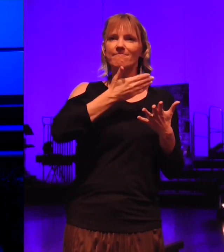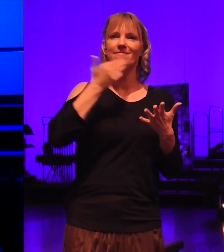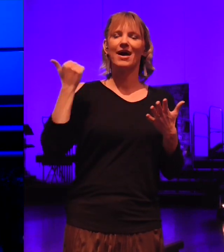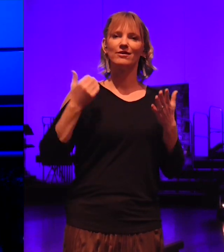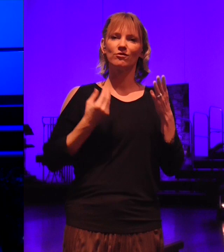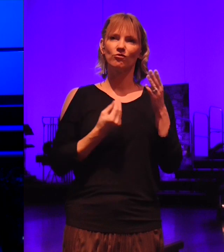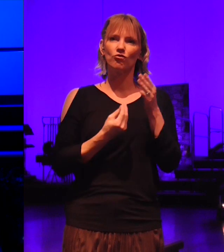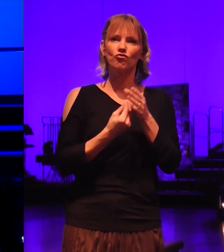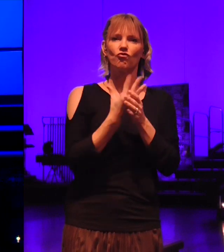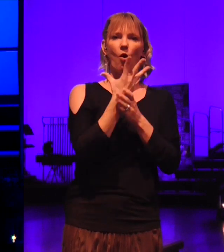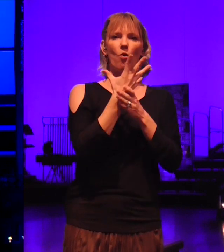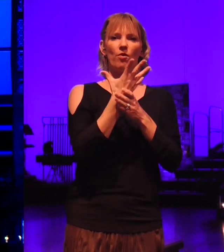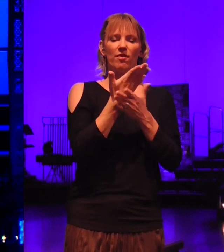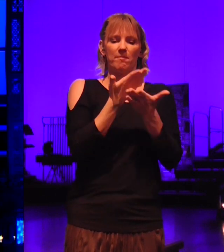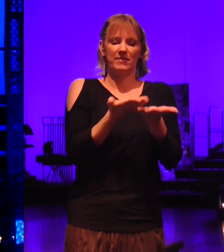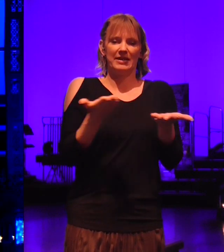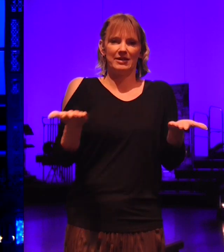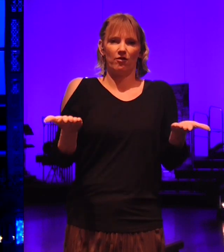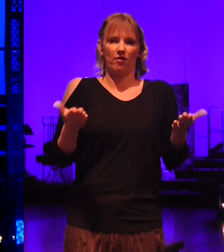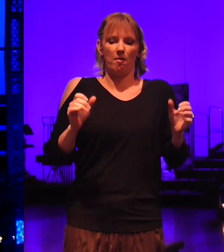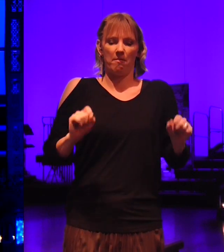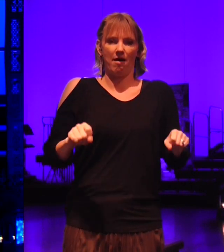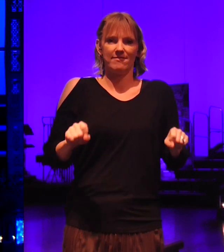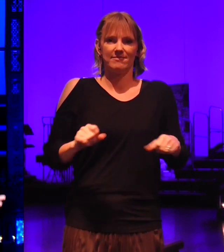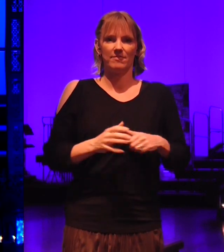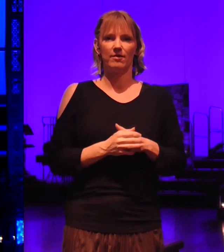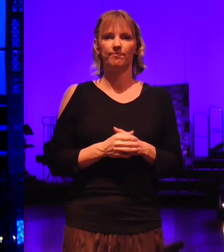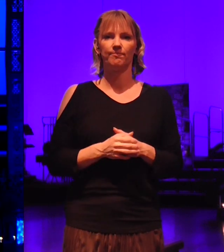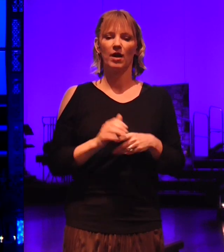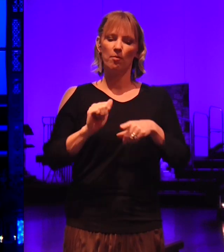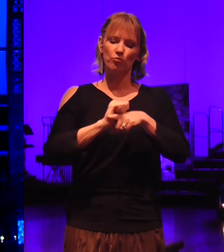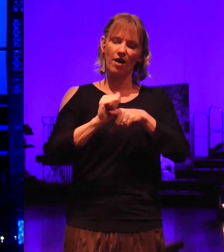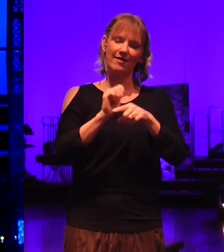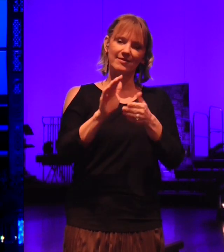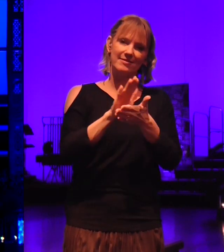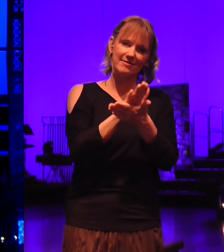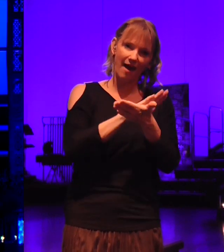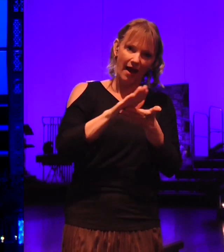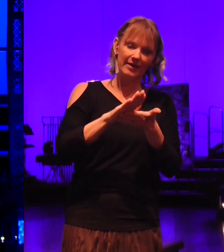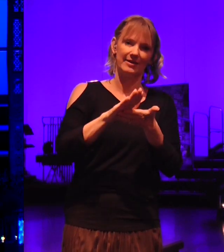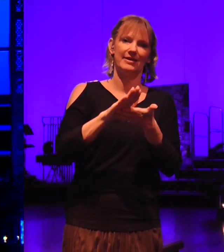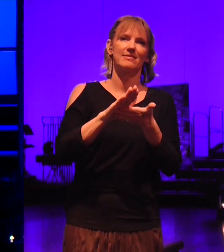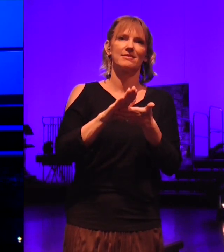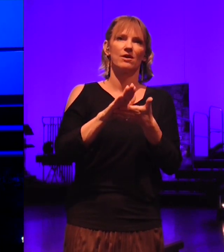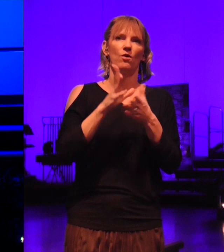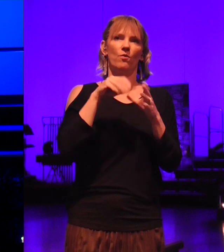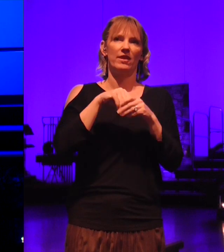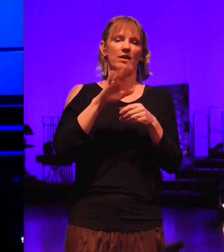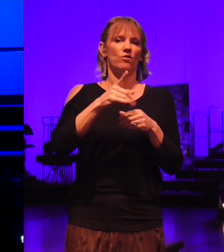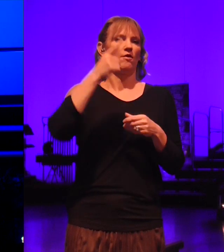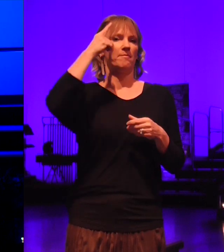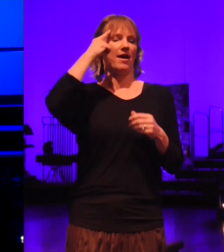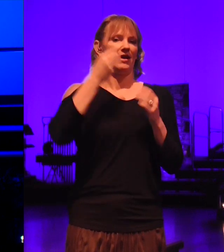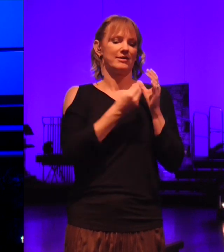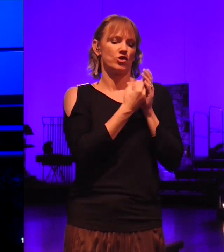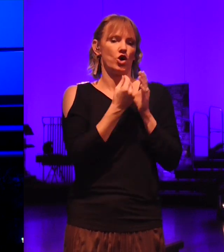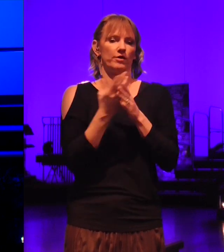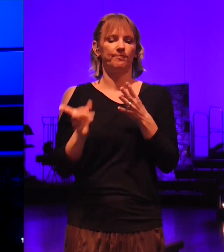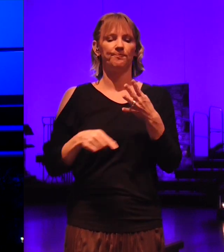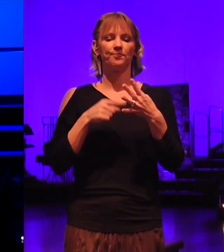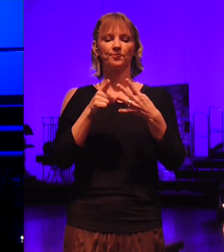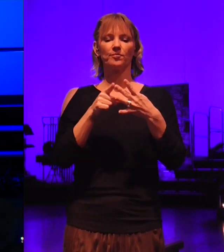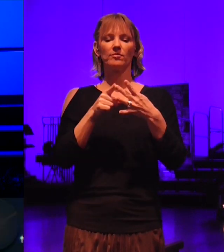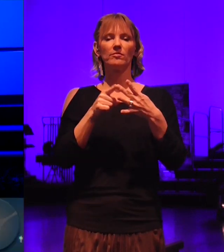material possible. Practice kindness in the garden of your mind. Second, don't